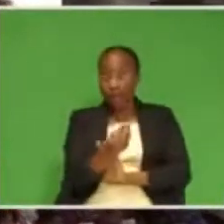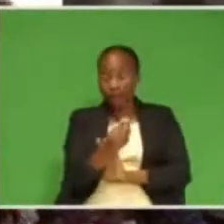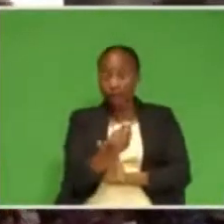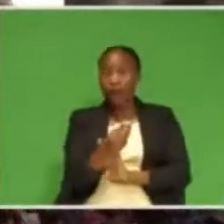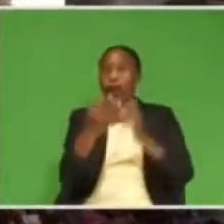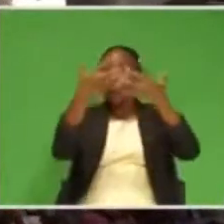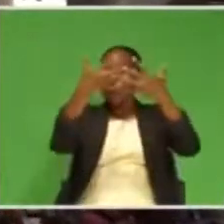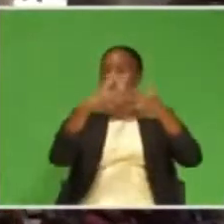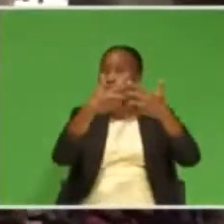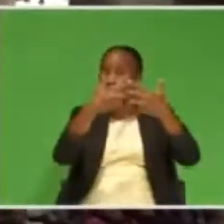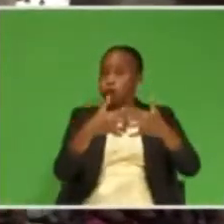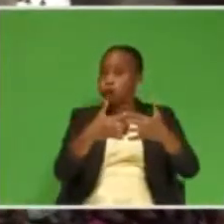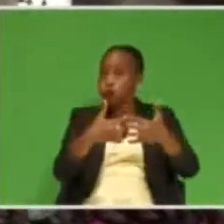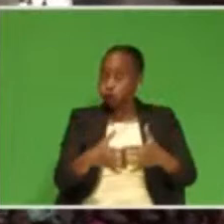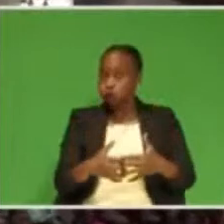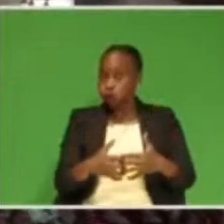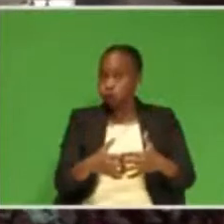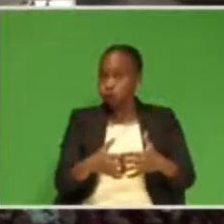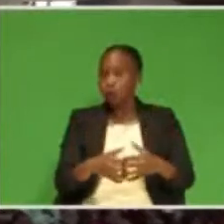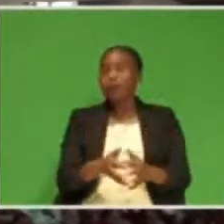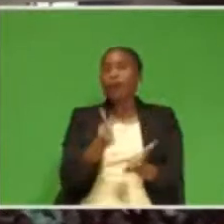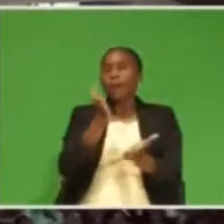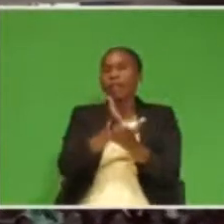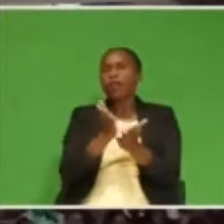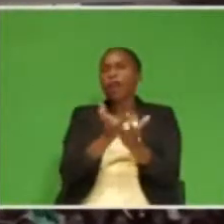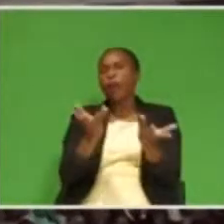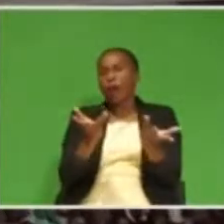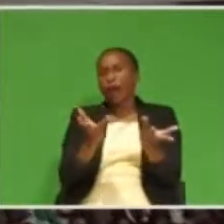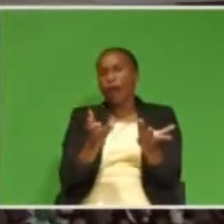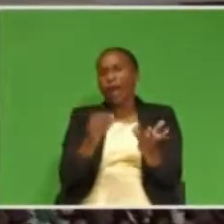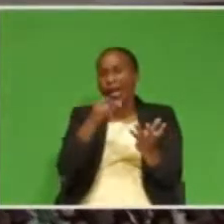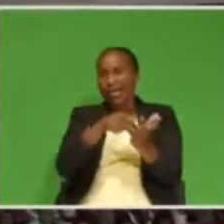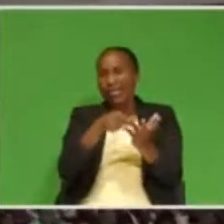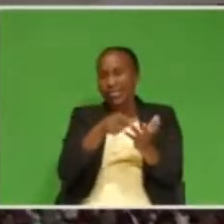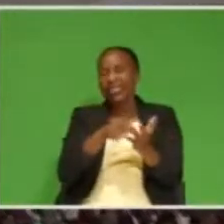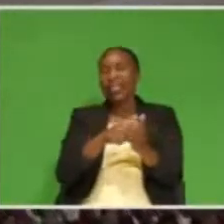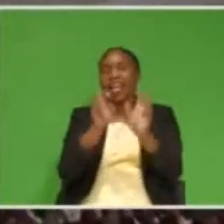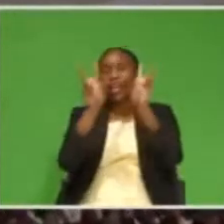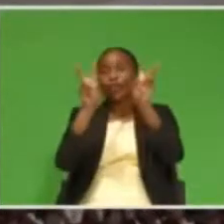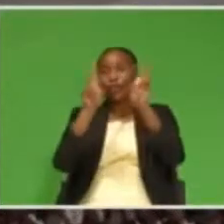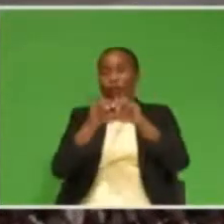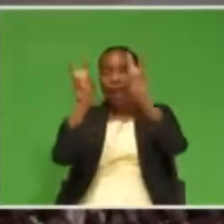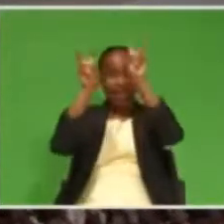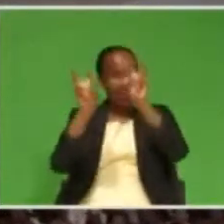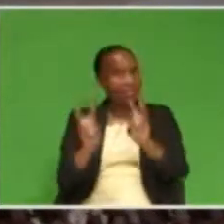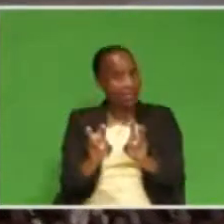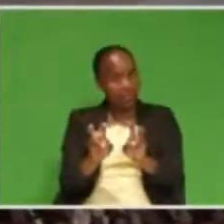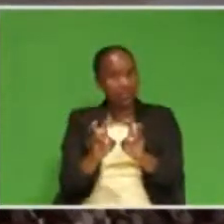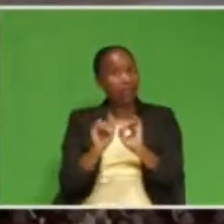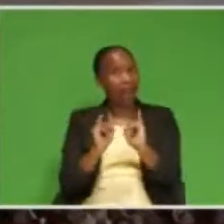coordination, particularly when it comes to addressing the electricity crisis, is